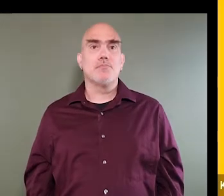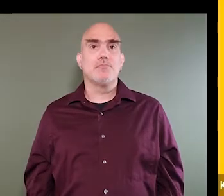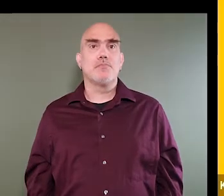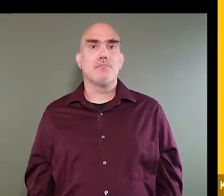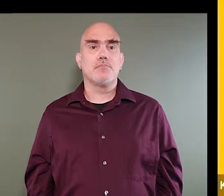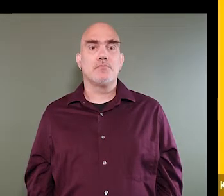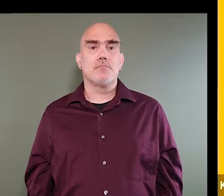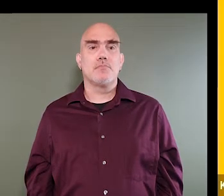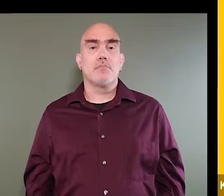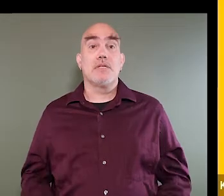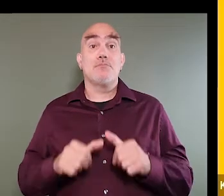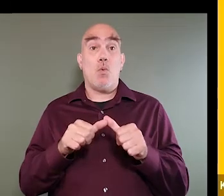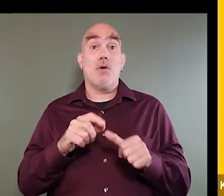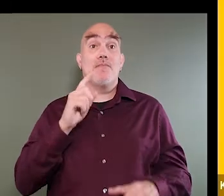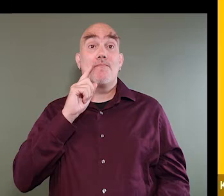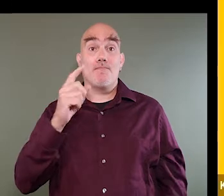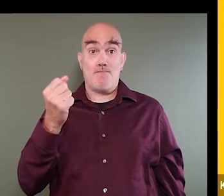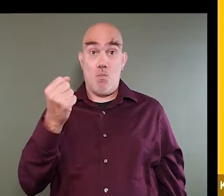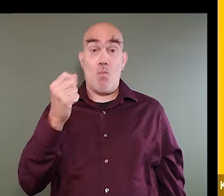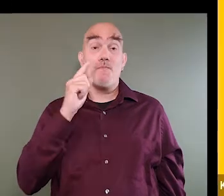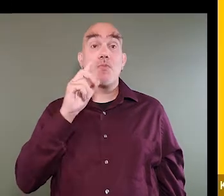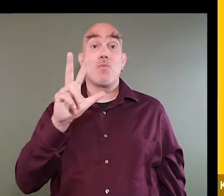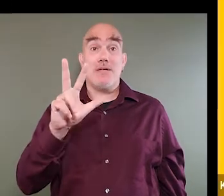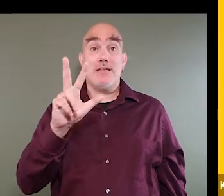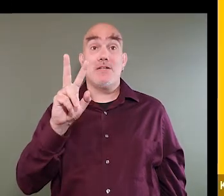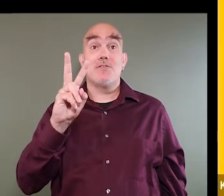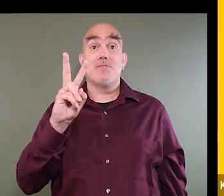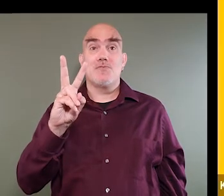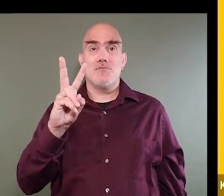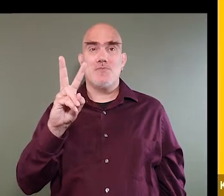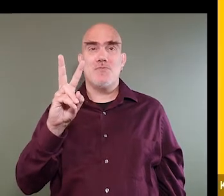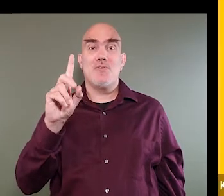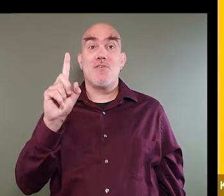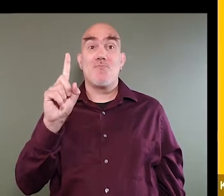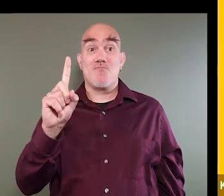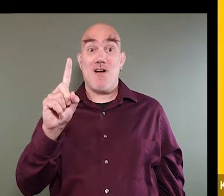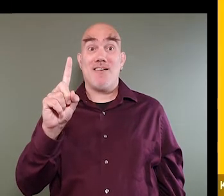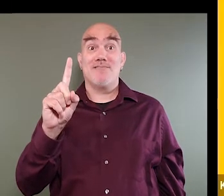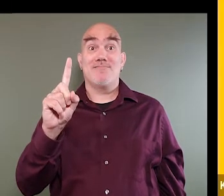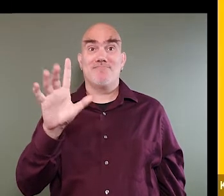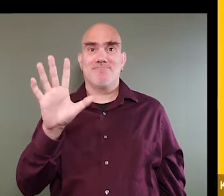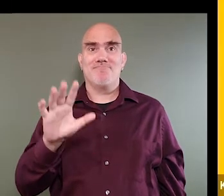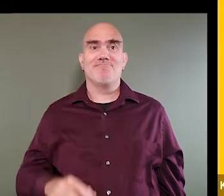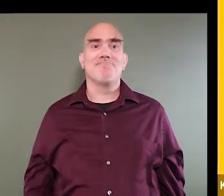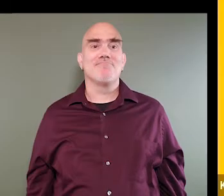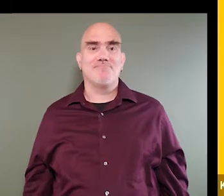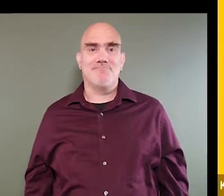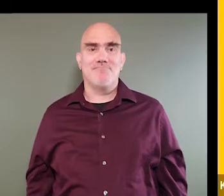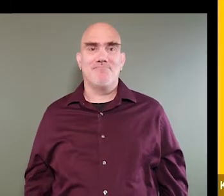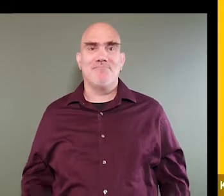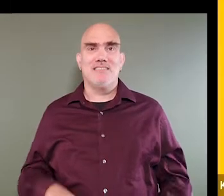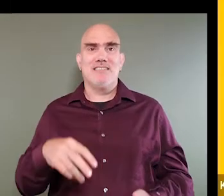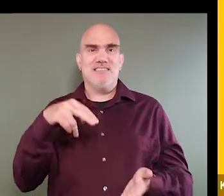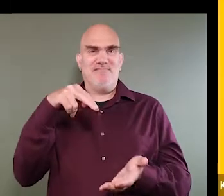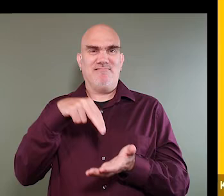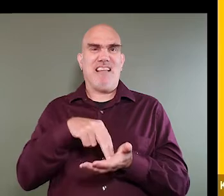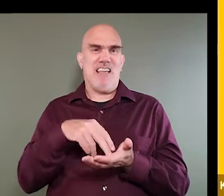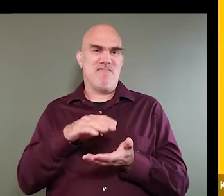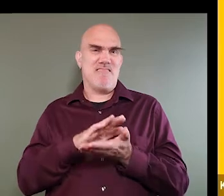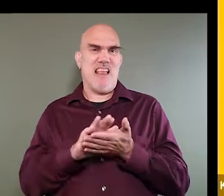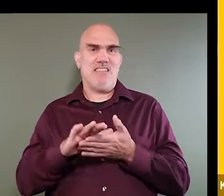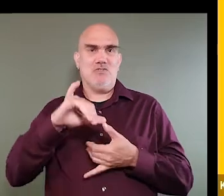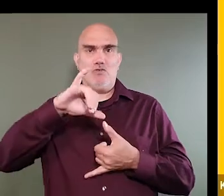And let's keep holding it. 4, 3, 2, and 1. Stand back up nice and